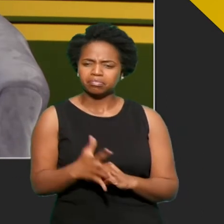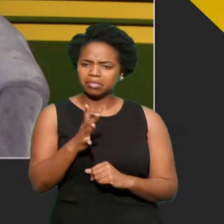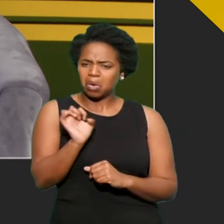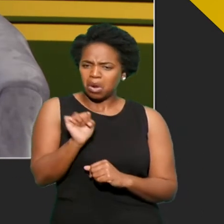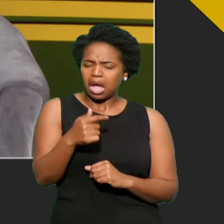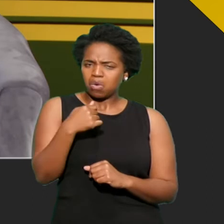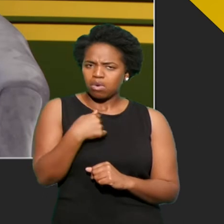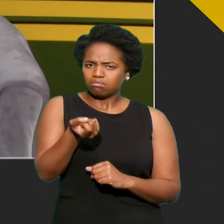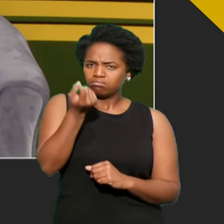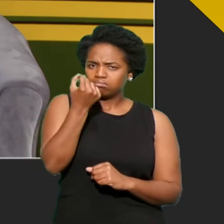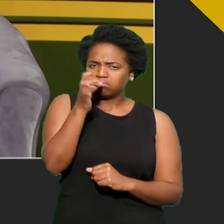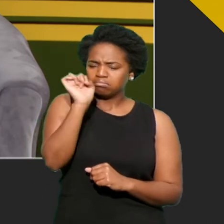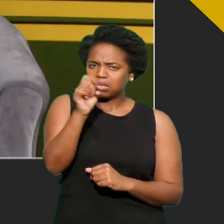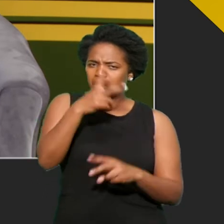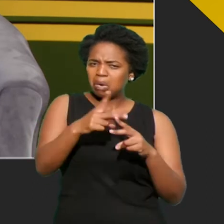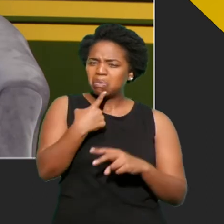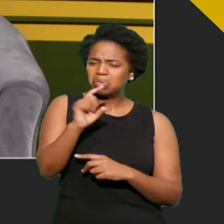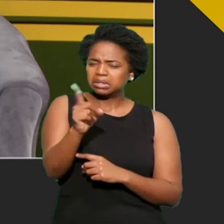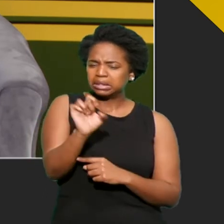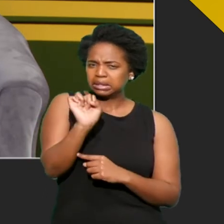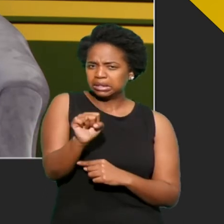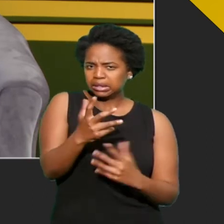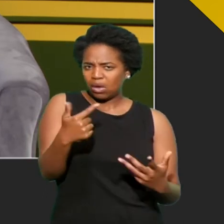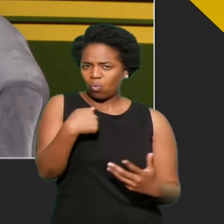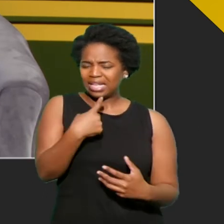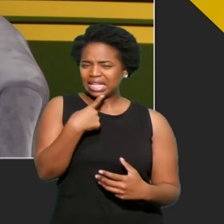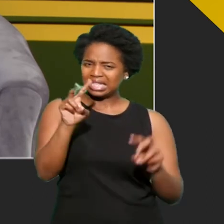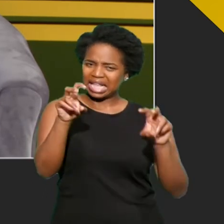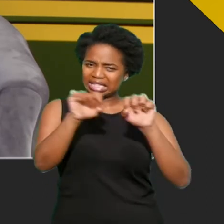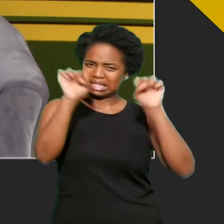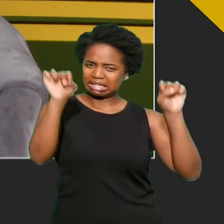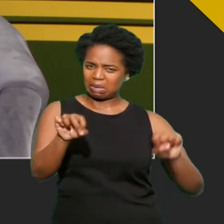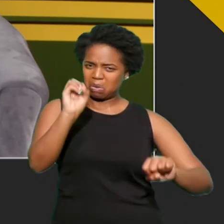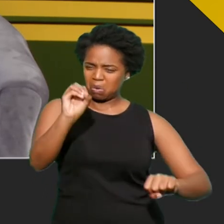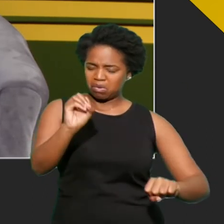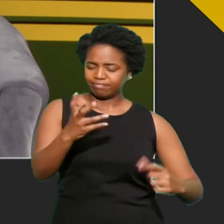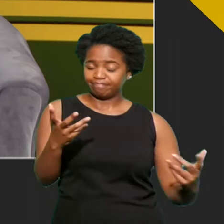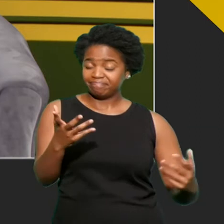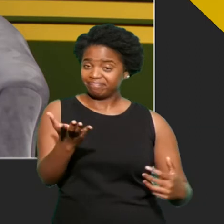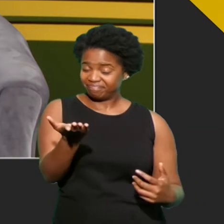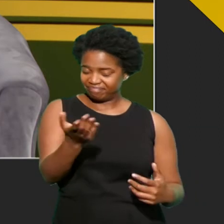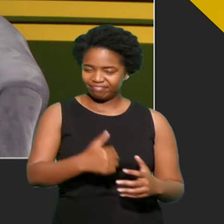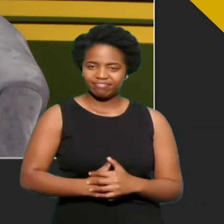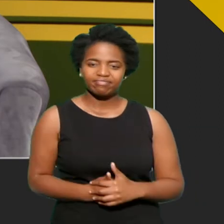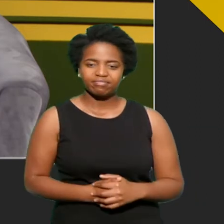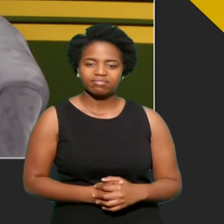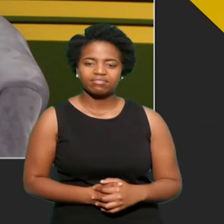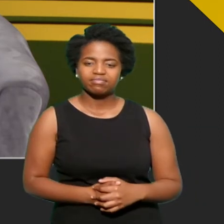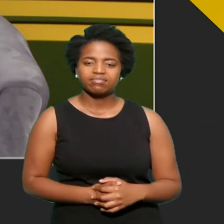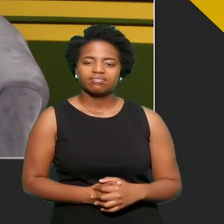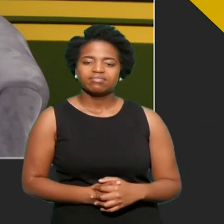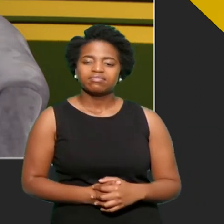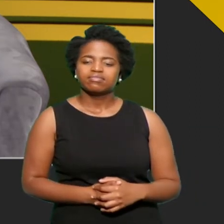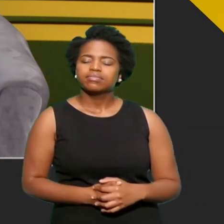Because understand Professor Uriking now, what we've created a system. Professor, welcome back to Daily Thetha. Thank